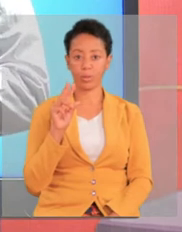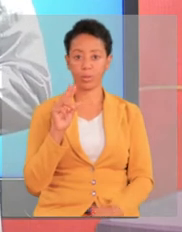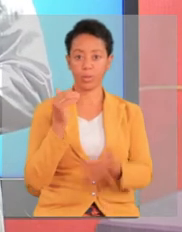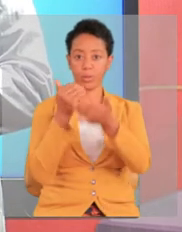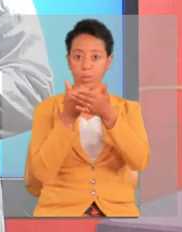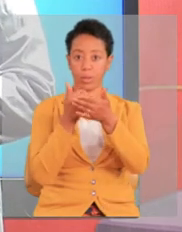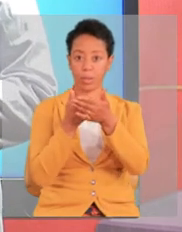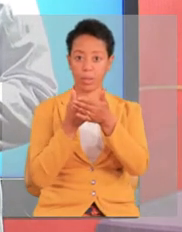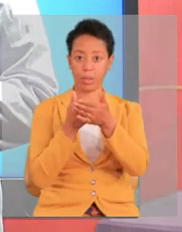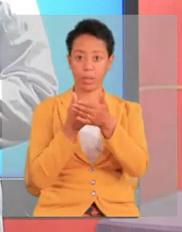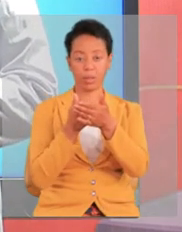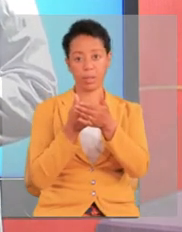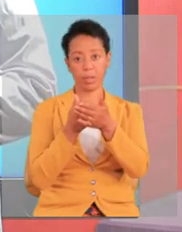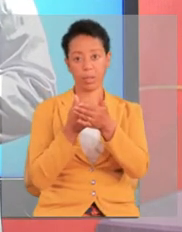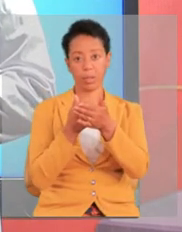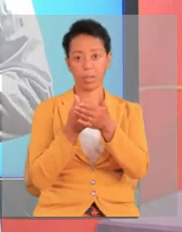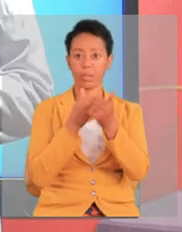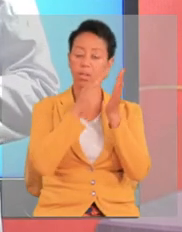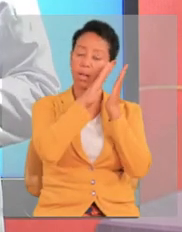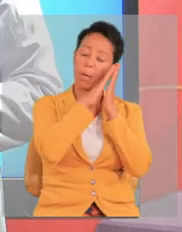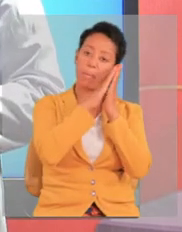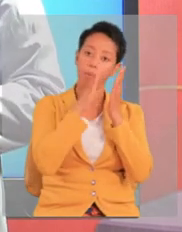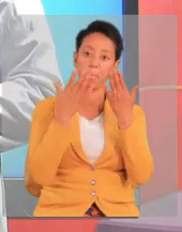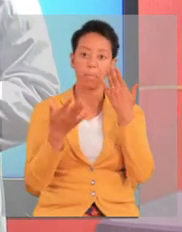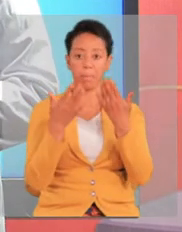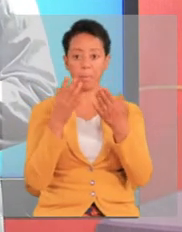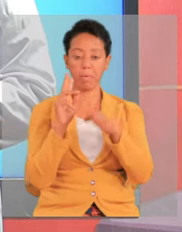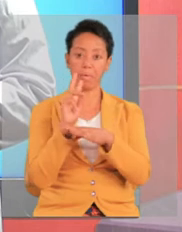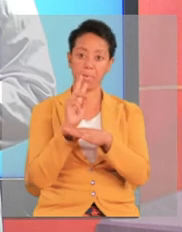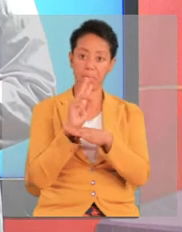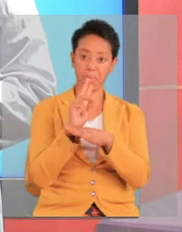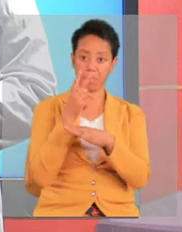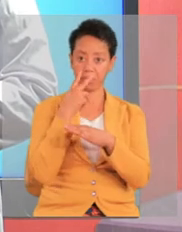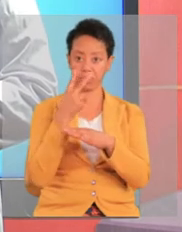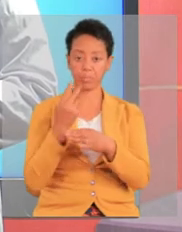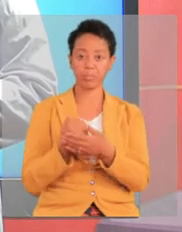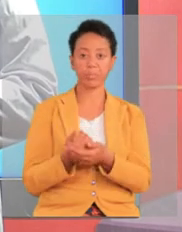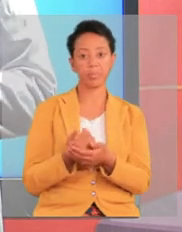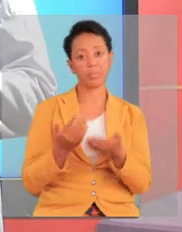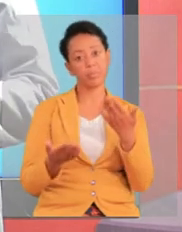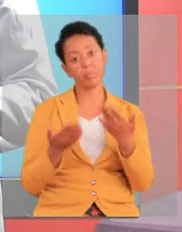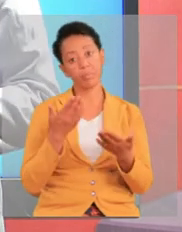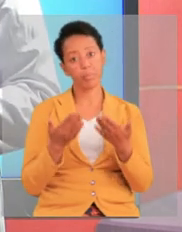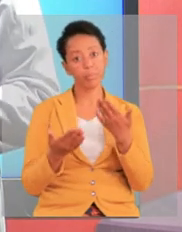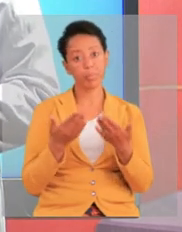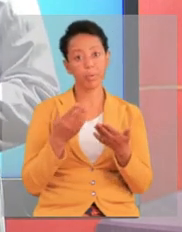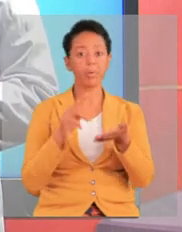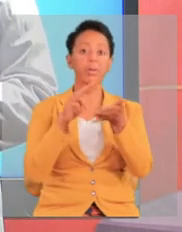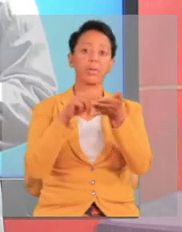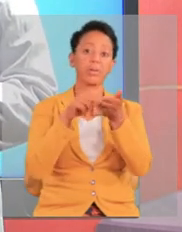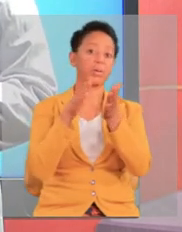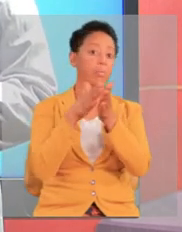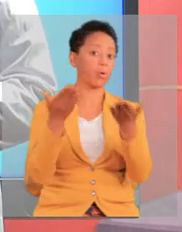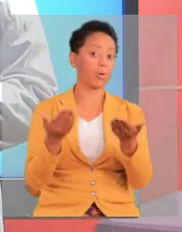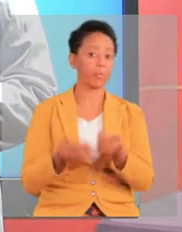what? A nap, maybe. Maybe you are watching film or movies. Maybe you are reading a